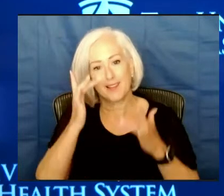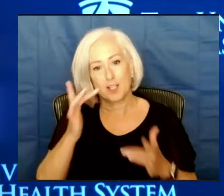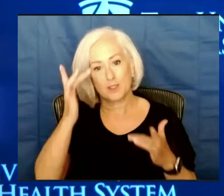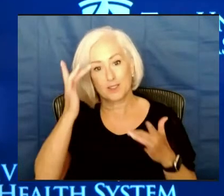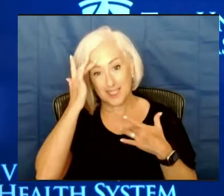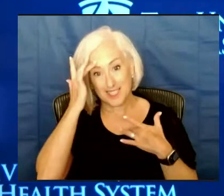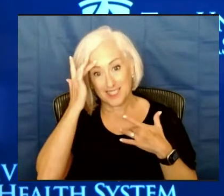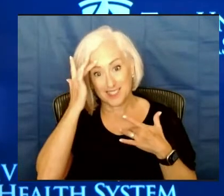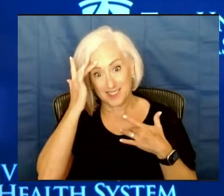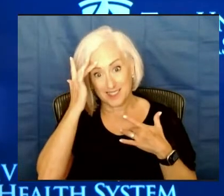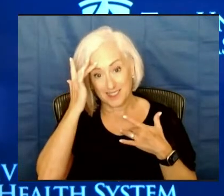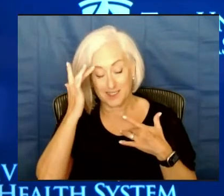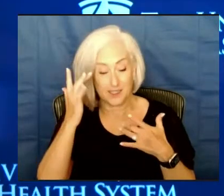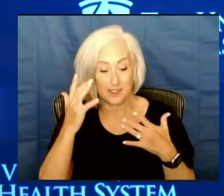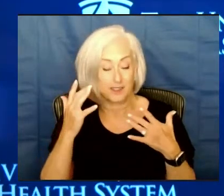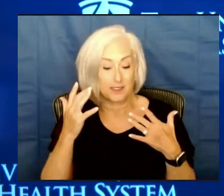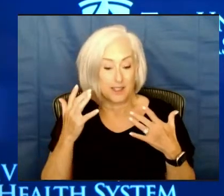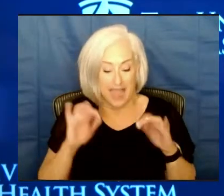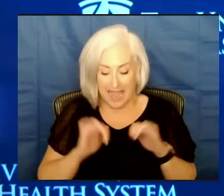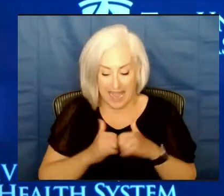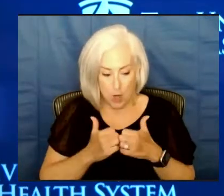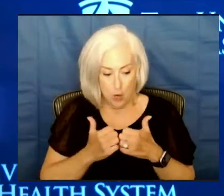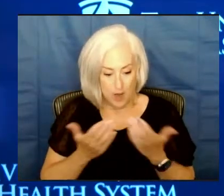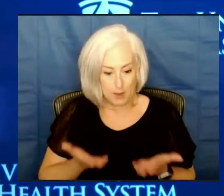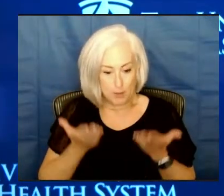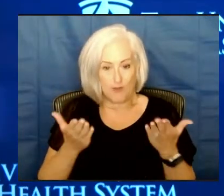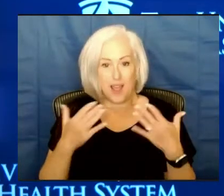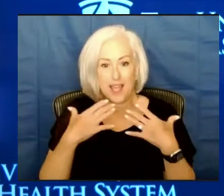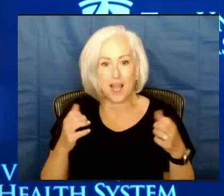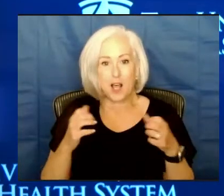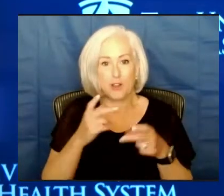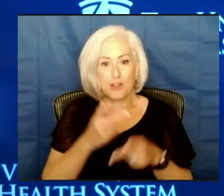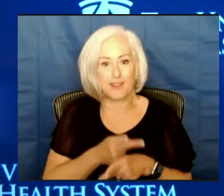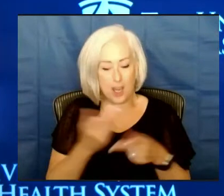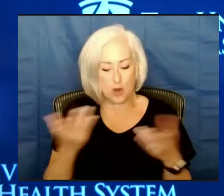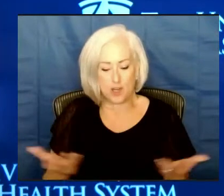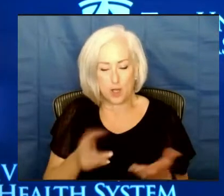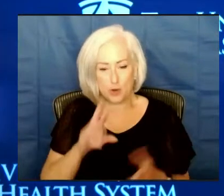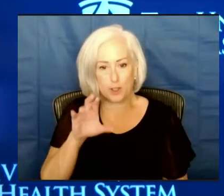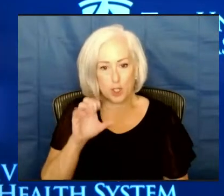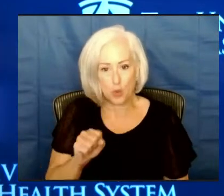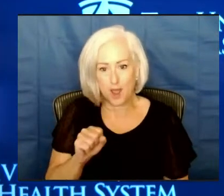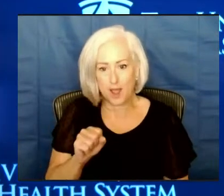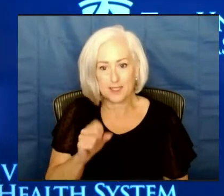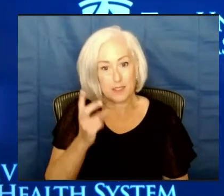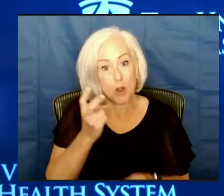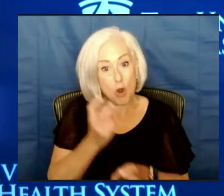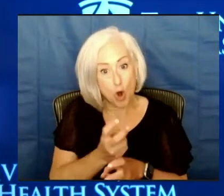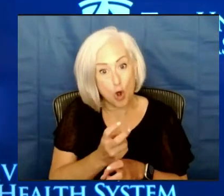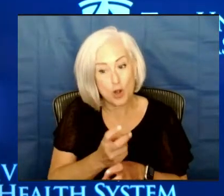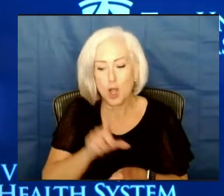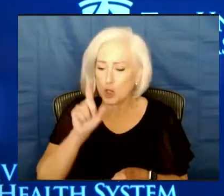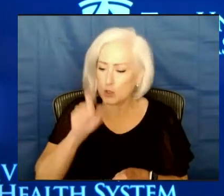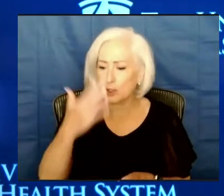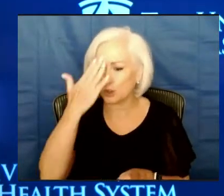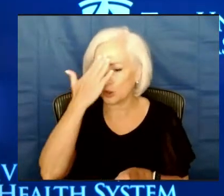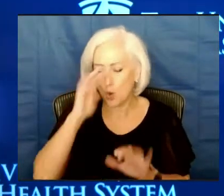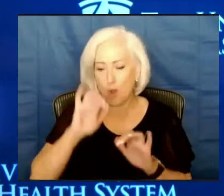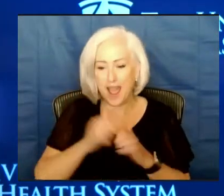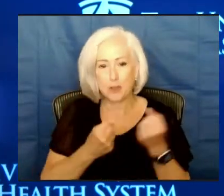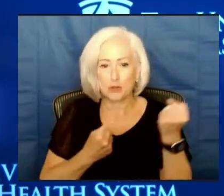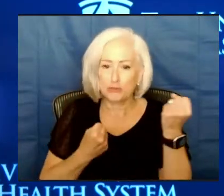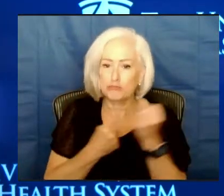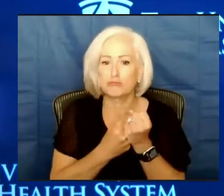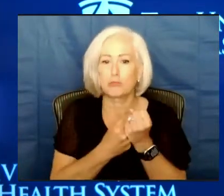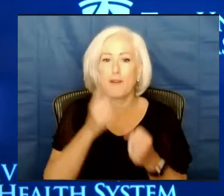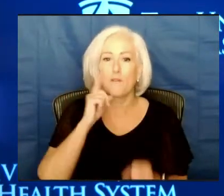makes it hard. And you have to know how to advocate and have the resources to advocate for yourself. And